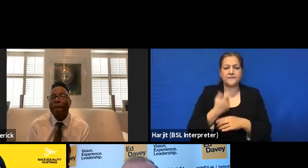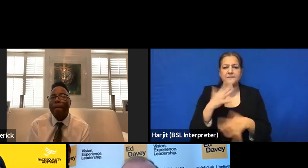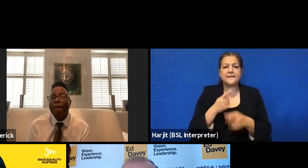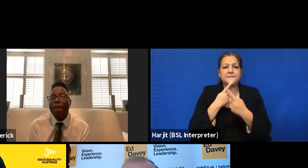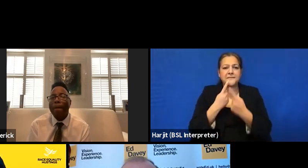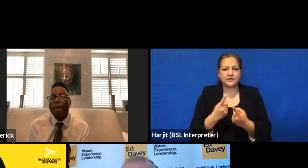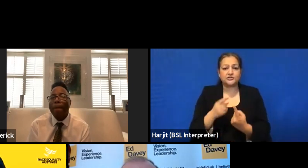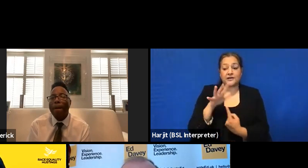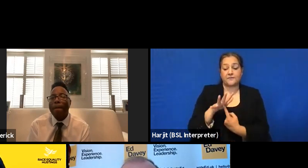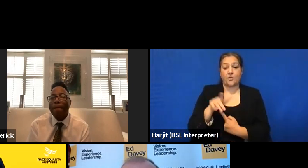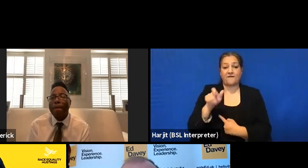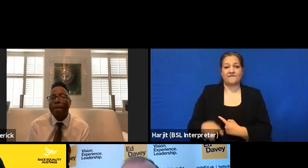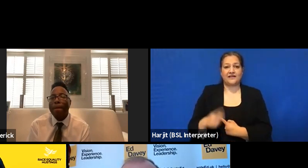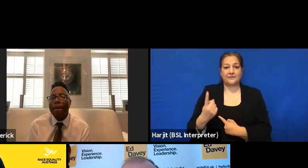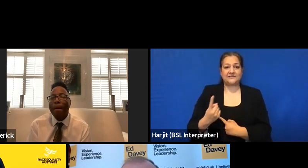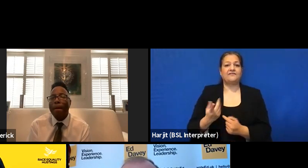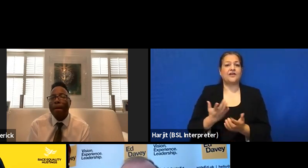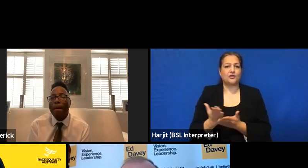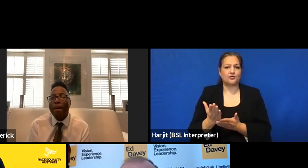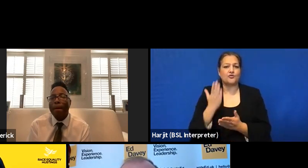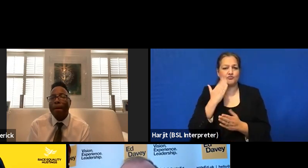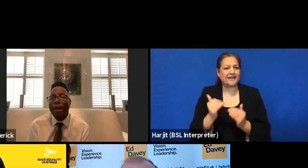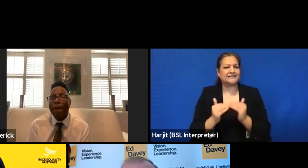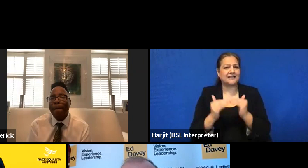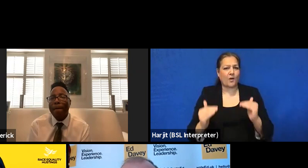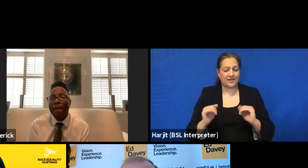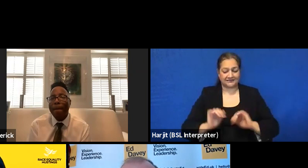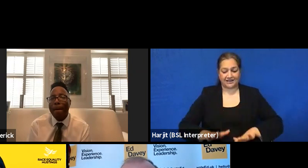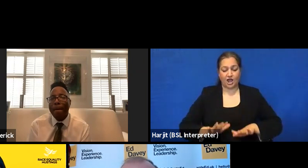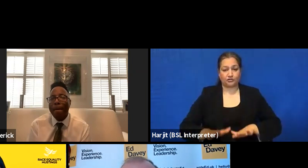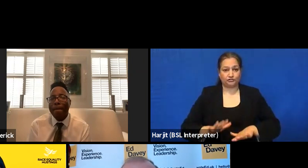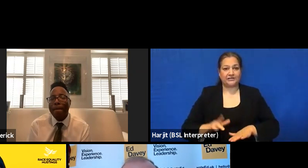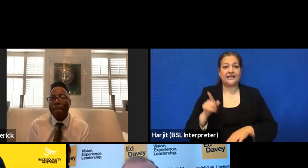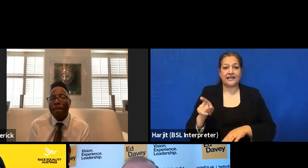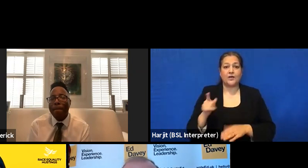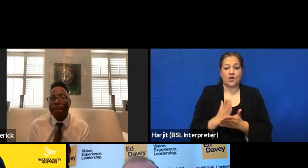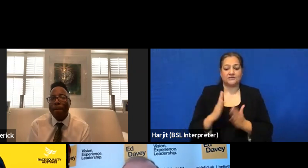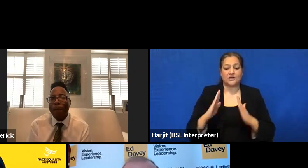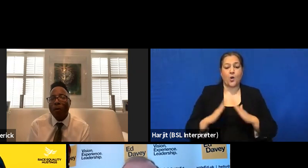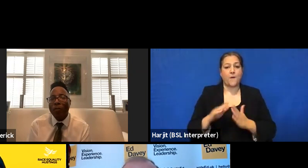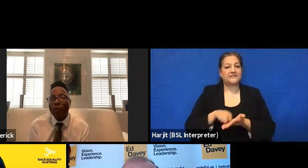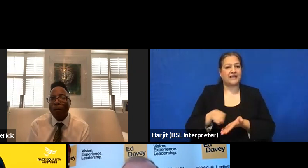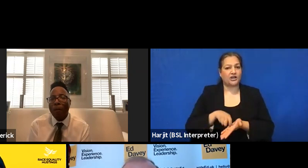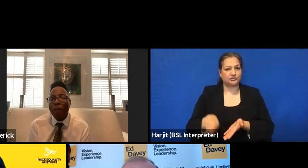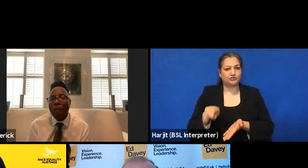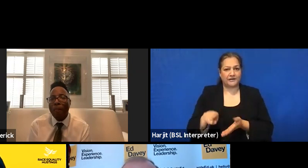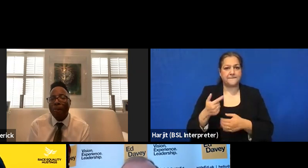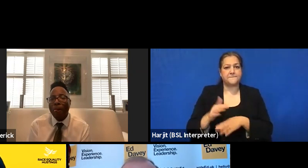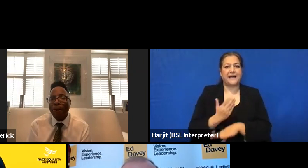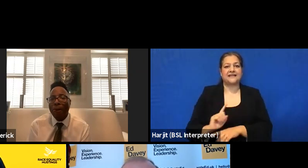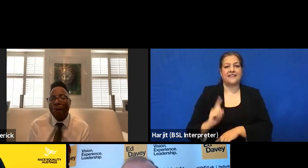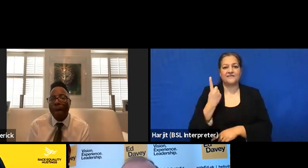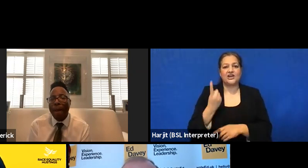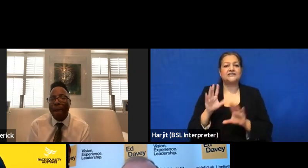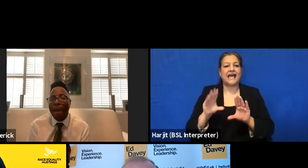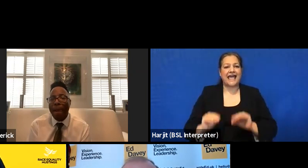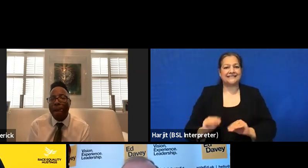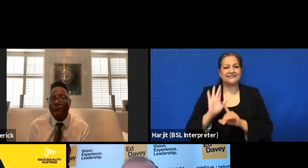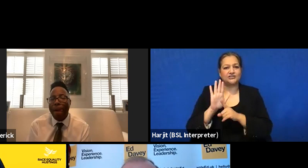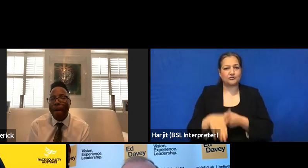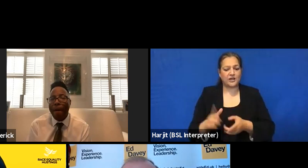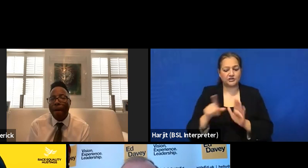important figure in race equality in our country because he was the Home Secretary who passed the first anti-discrimination laws